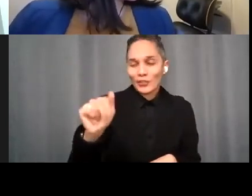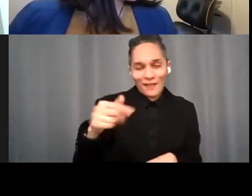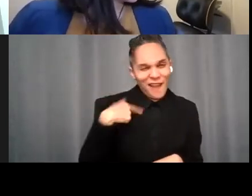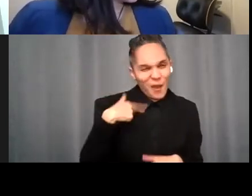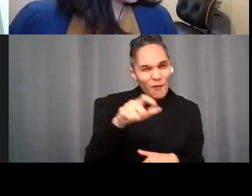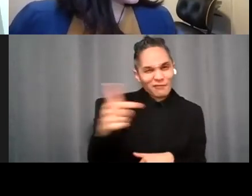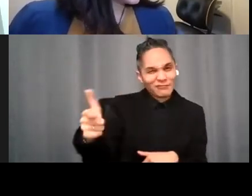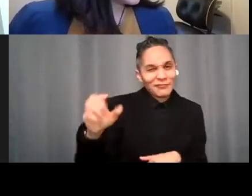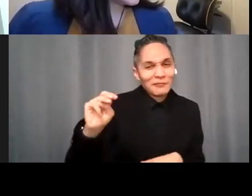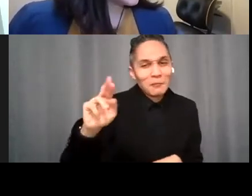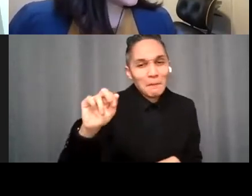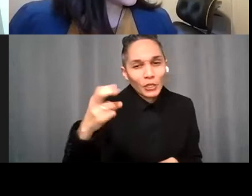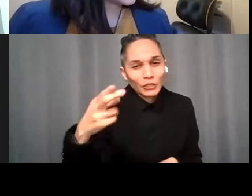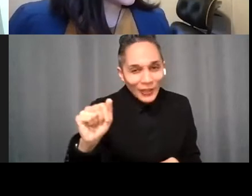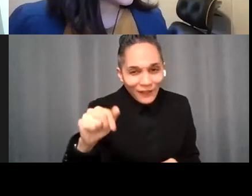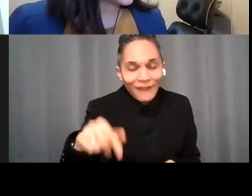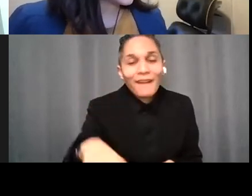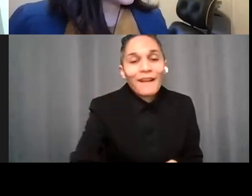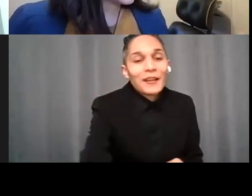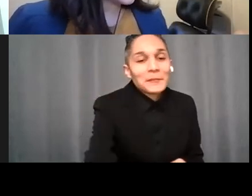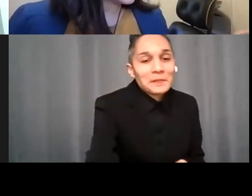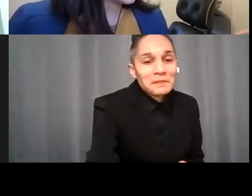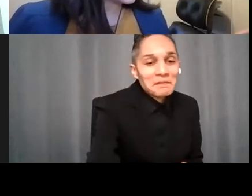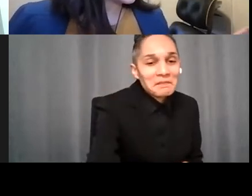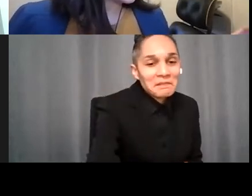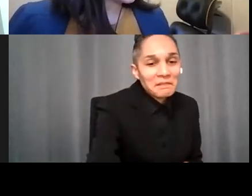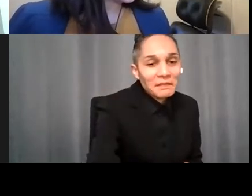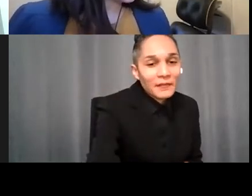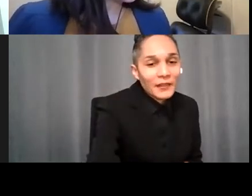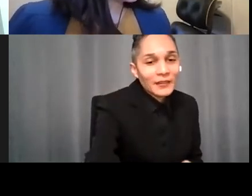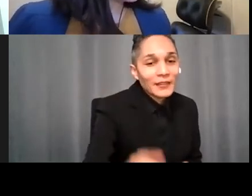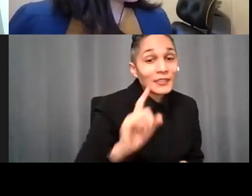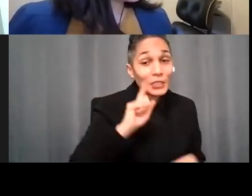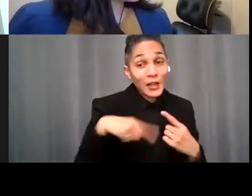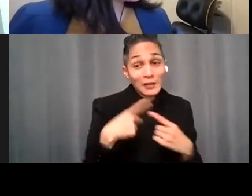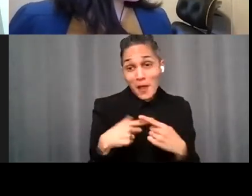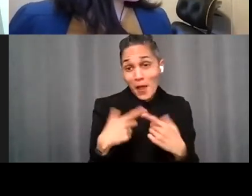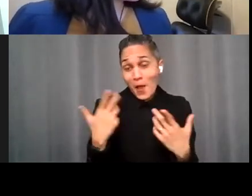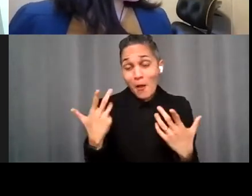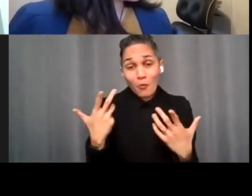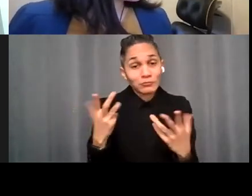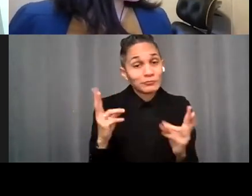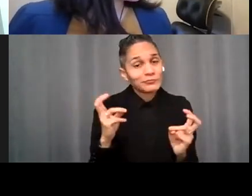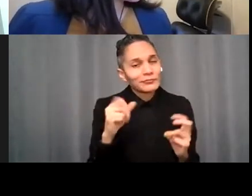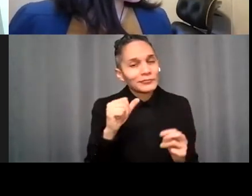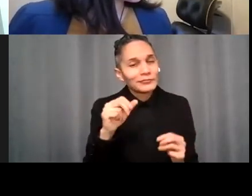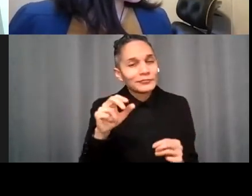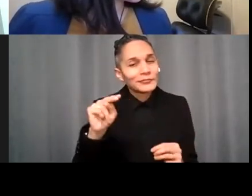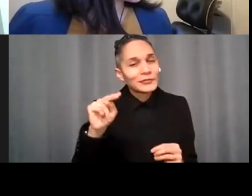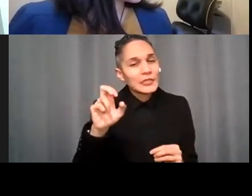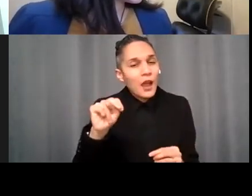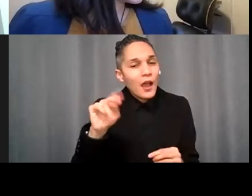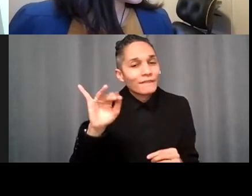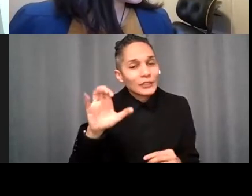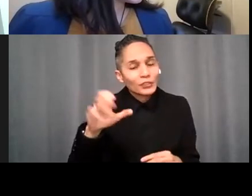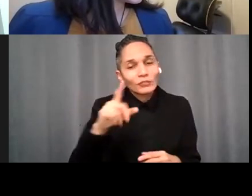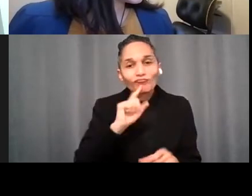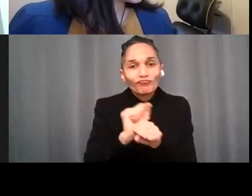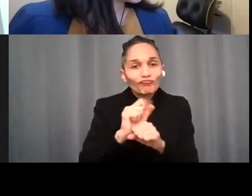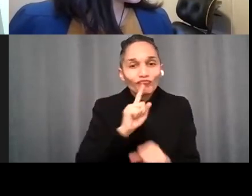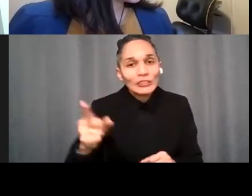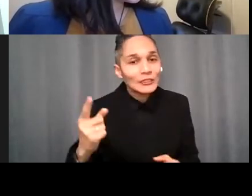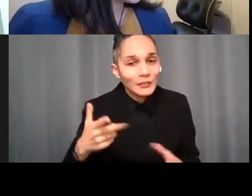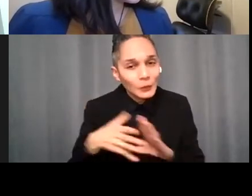over to Marcia. And I want to talk a little bit about what the nonfiction side of your work looks like,